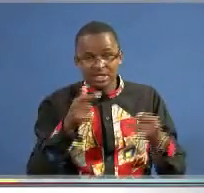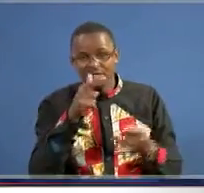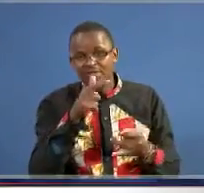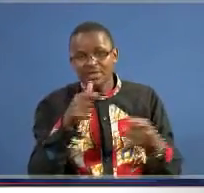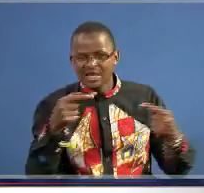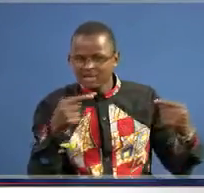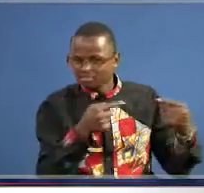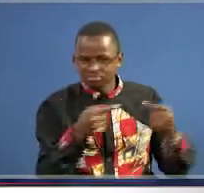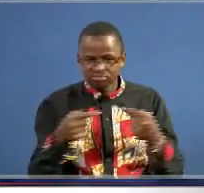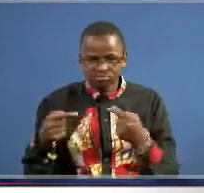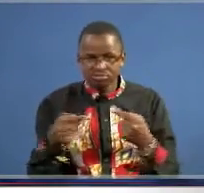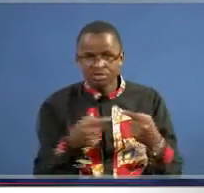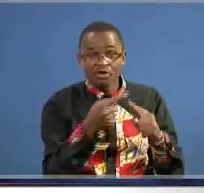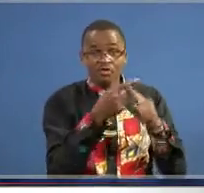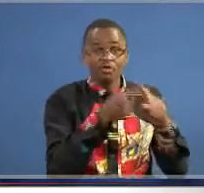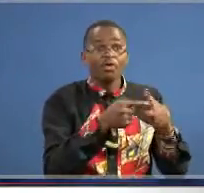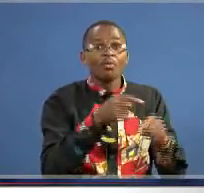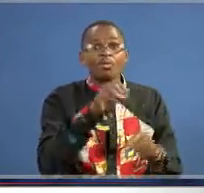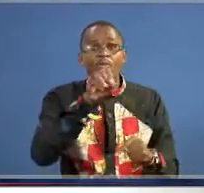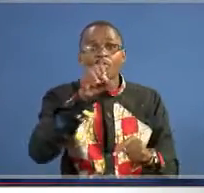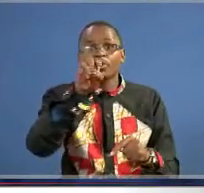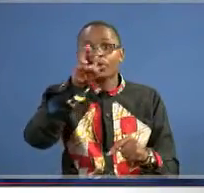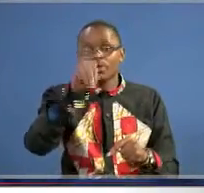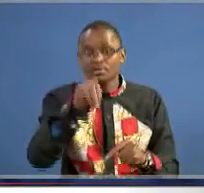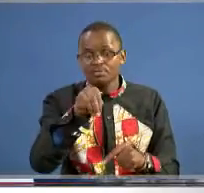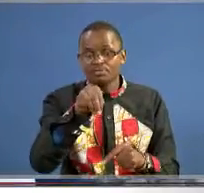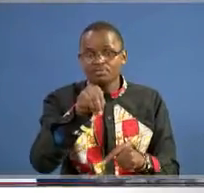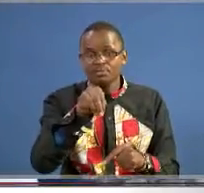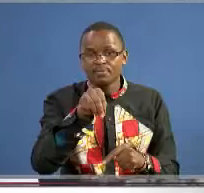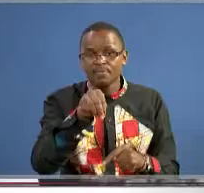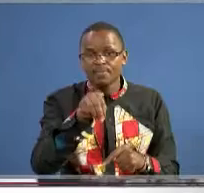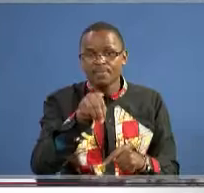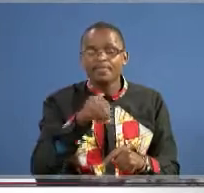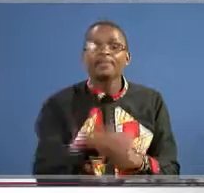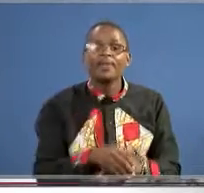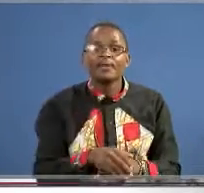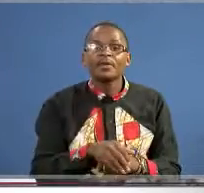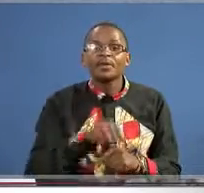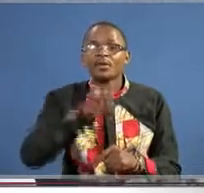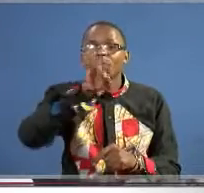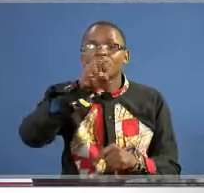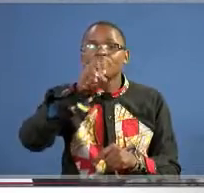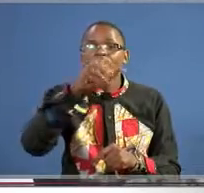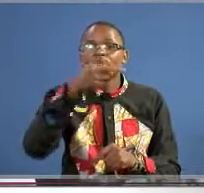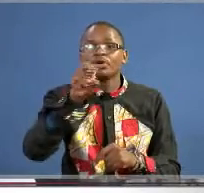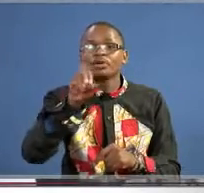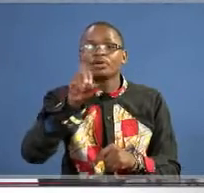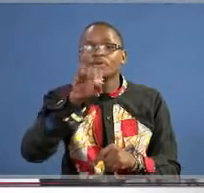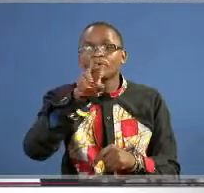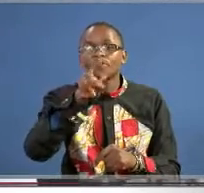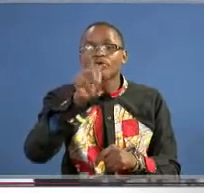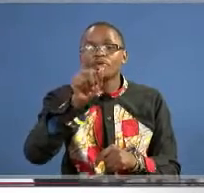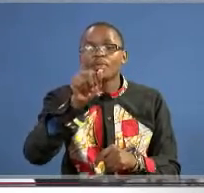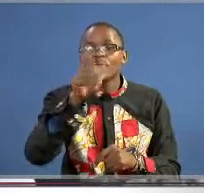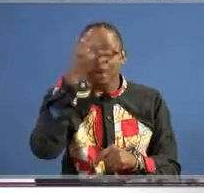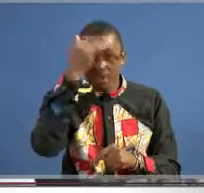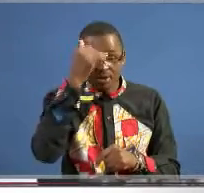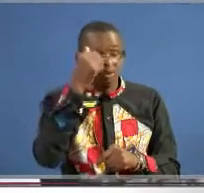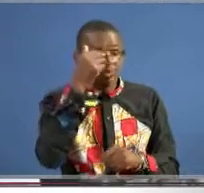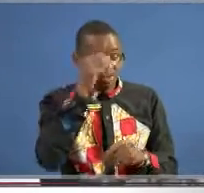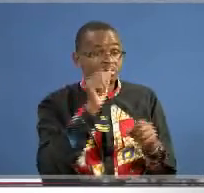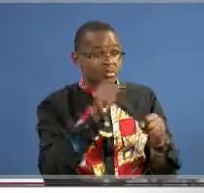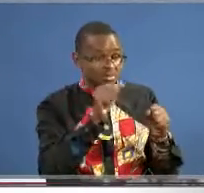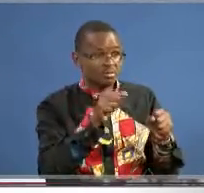embattled legislators from ODM party. Is Joho interested in a Jumwa ouster? Of course he is.